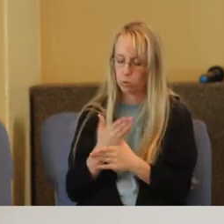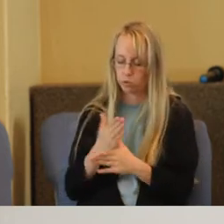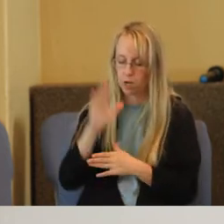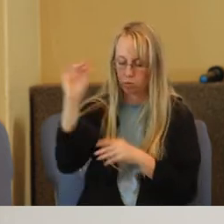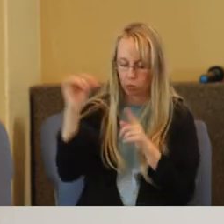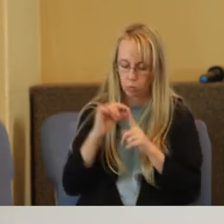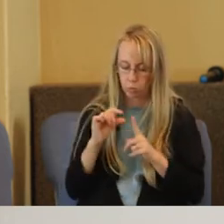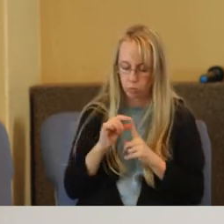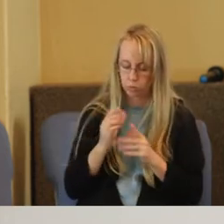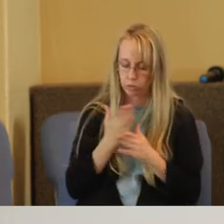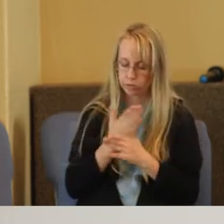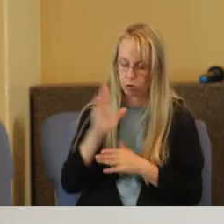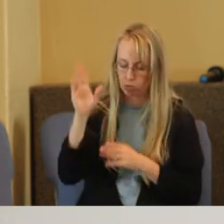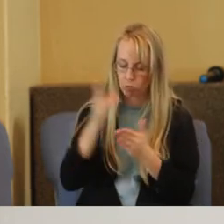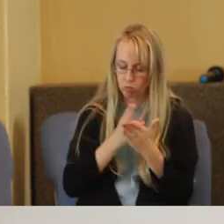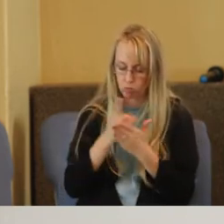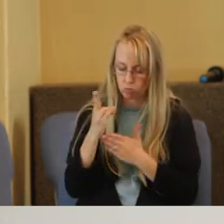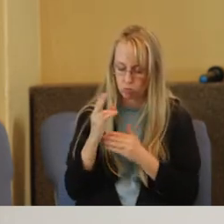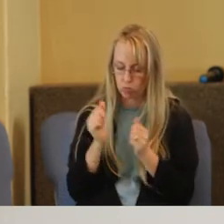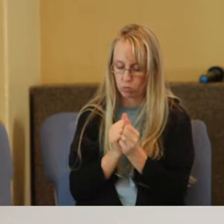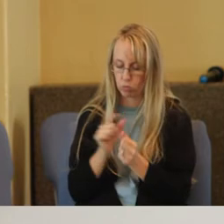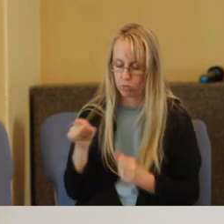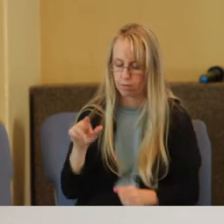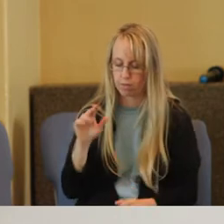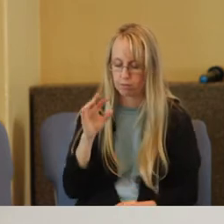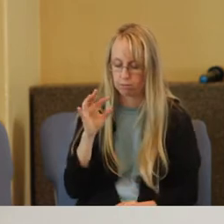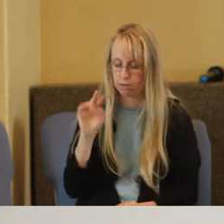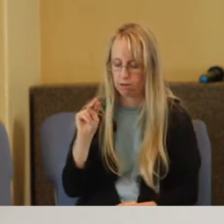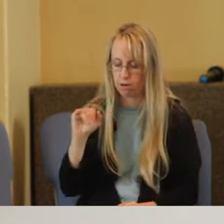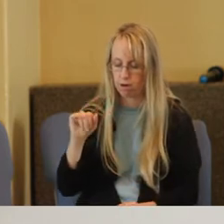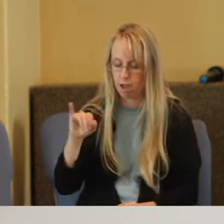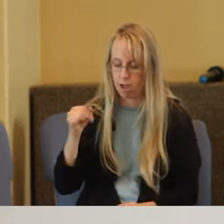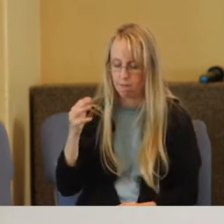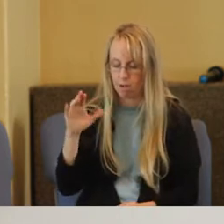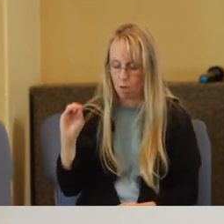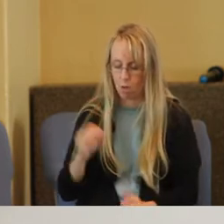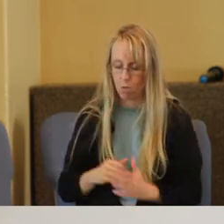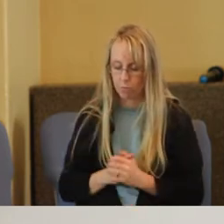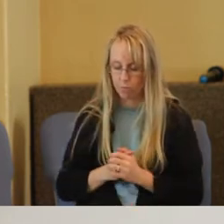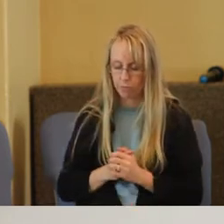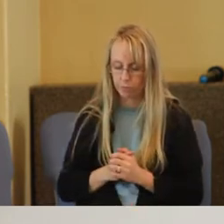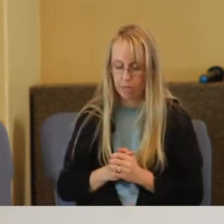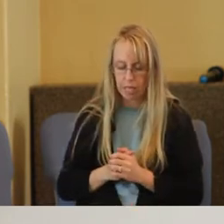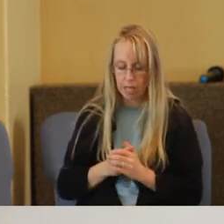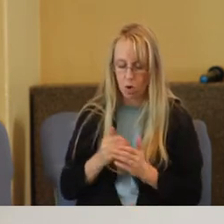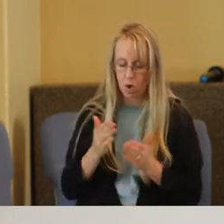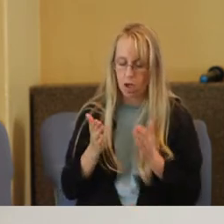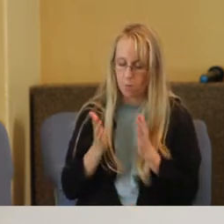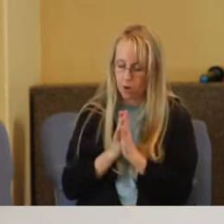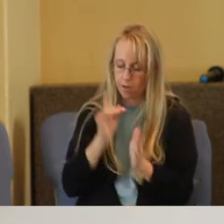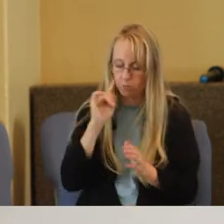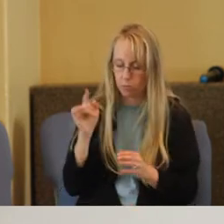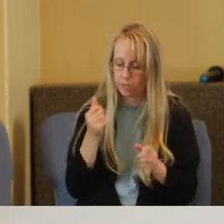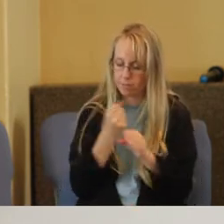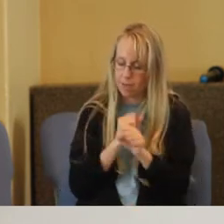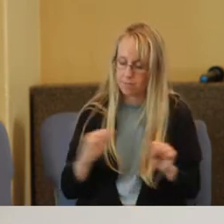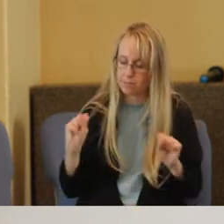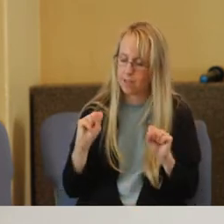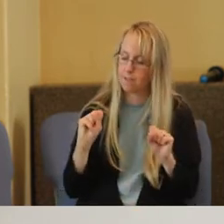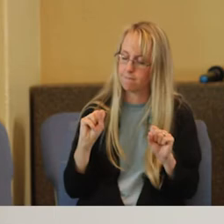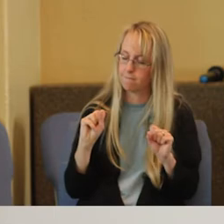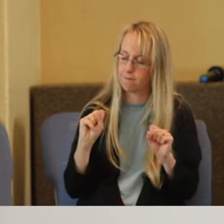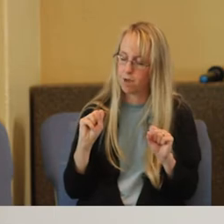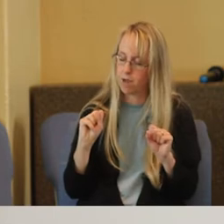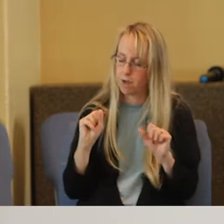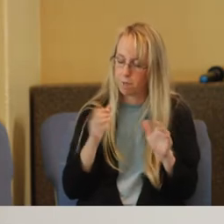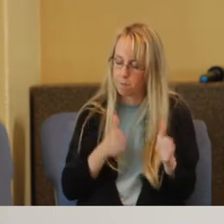word, to go share your truth with the Navajos. Lord, we pray that you give them safe passage, that you would give them favor with this